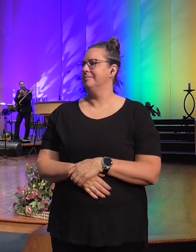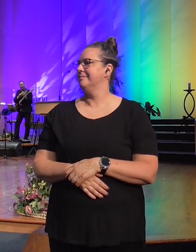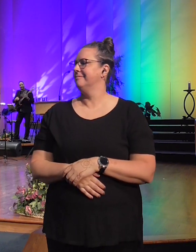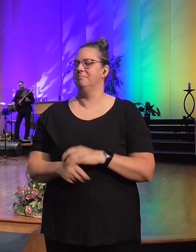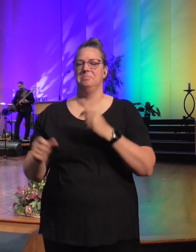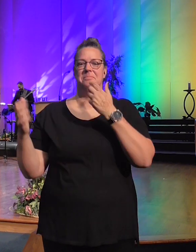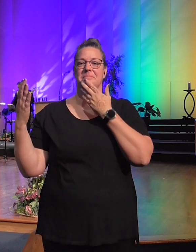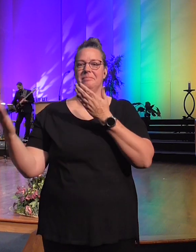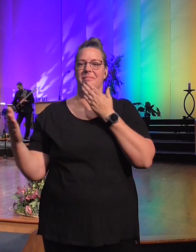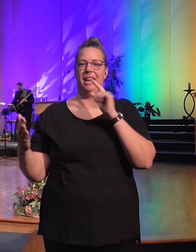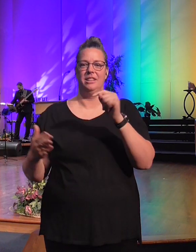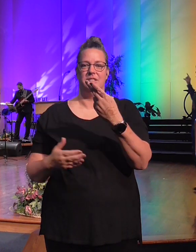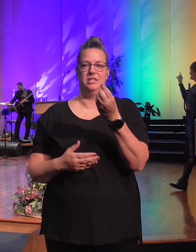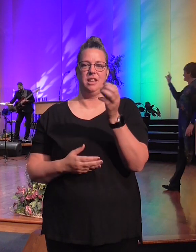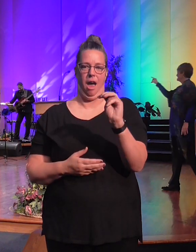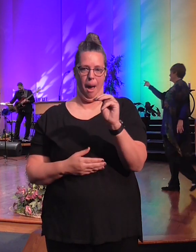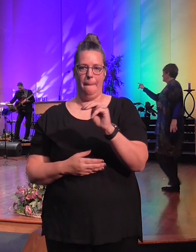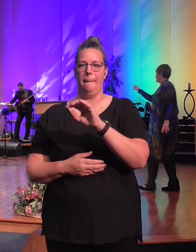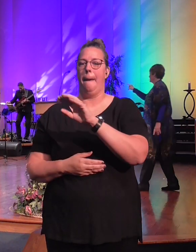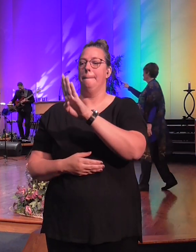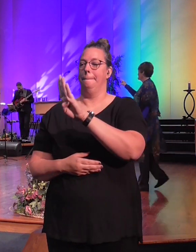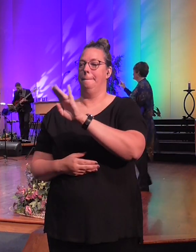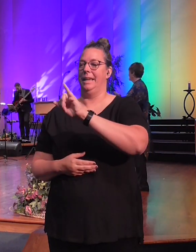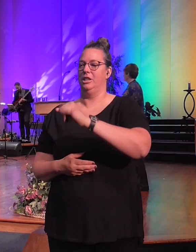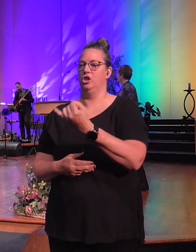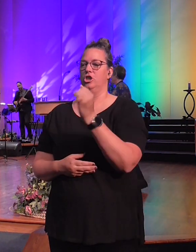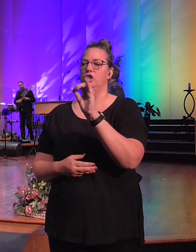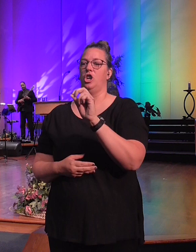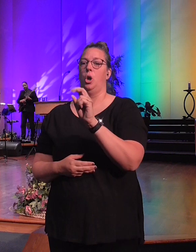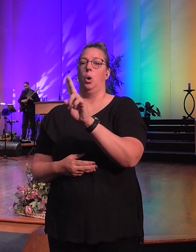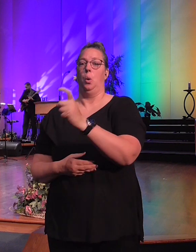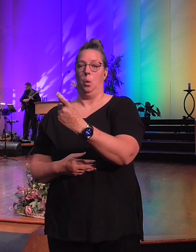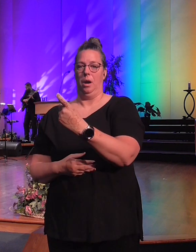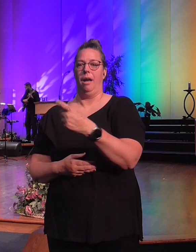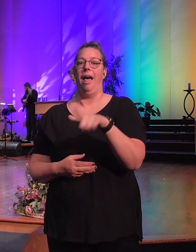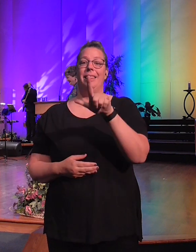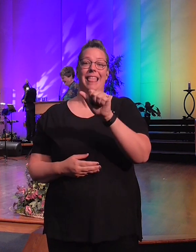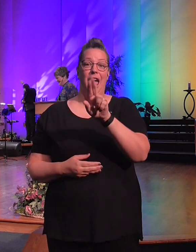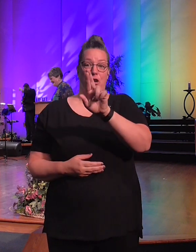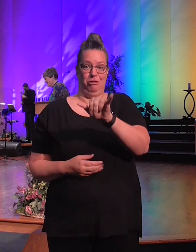Thank you, Tom. Bijou, Larry on the drums today.